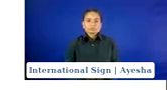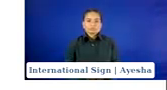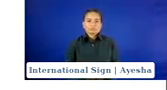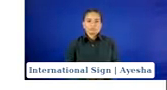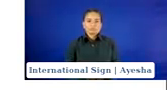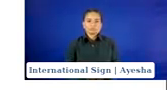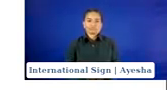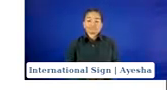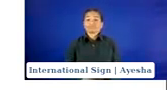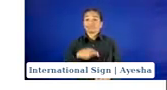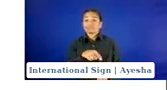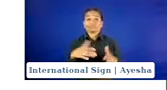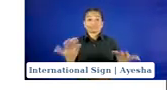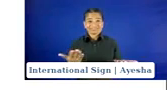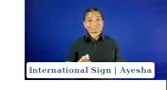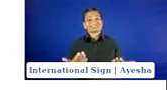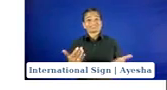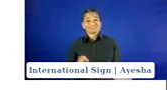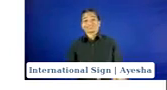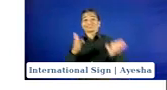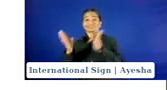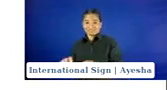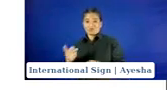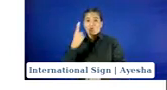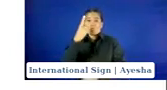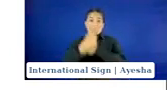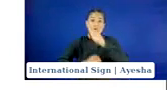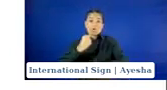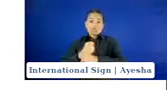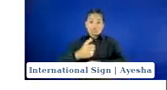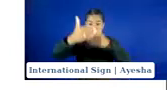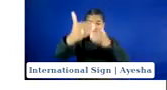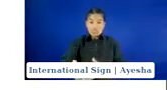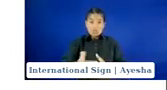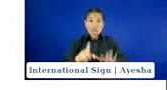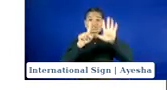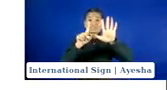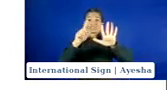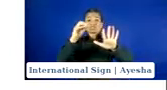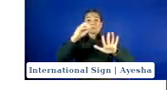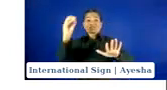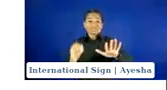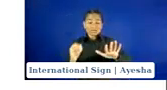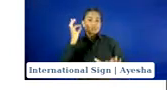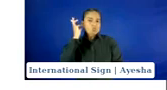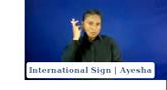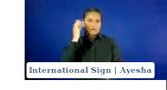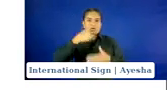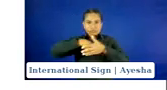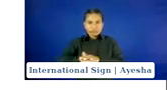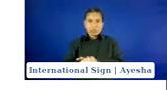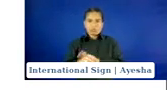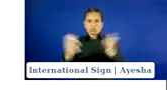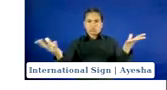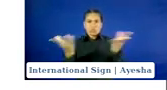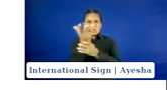the year. So closing existing gender gap and addressing gender inequality in social